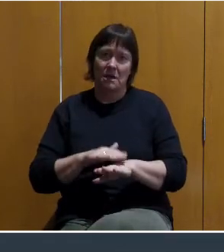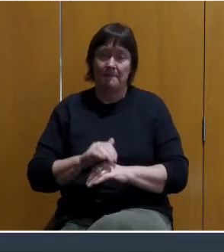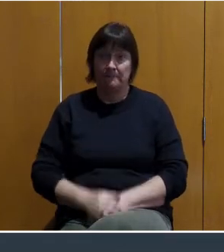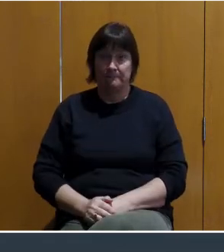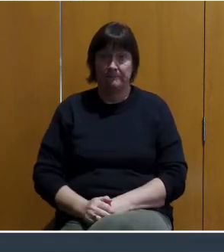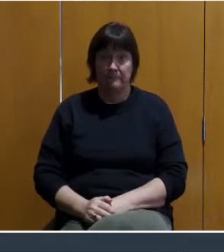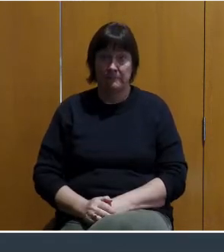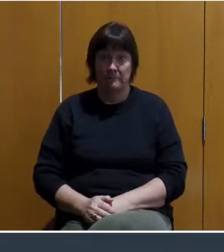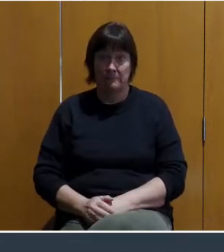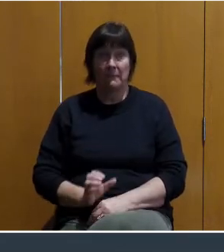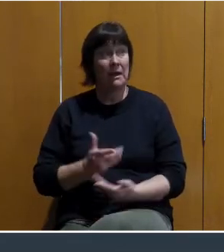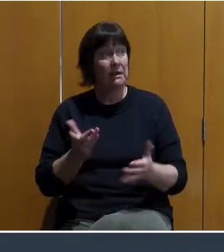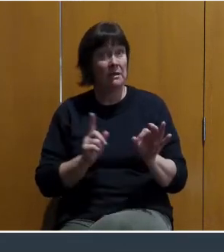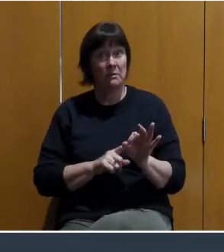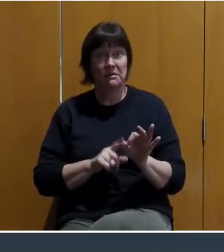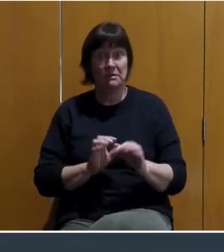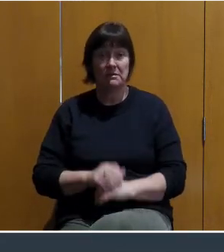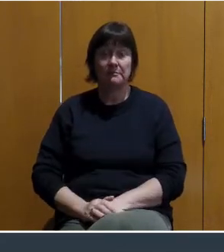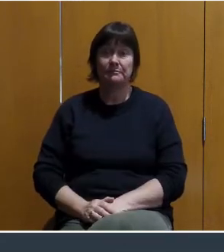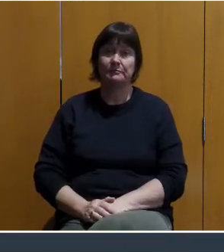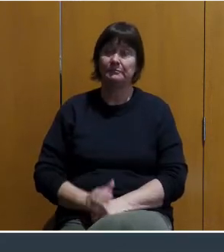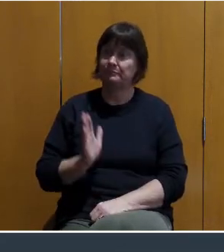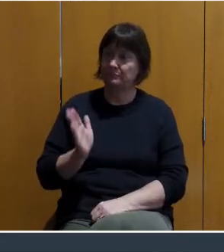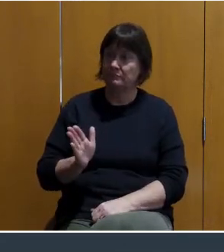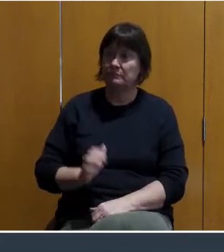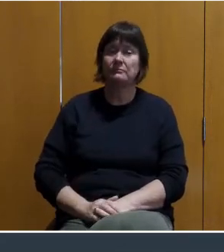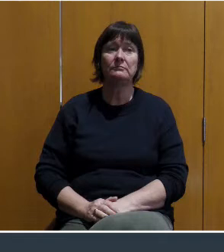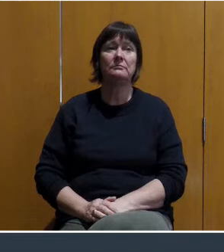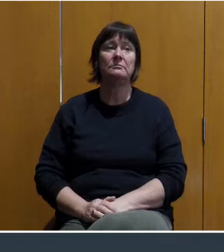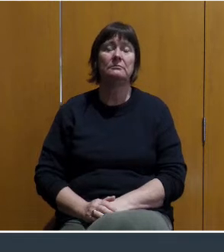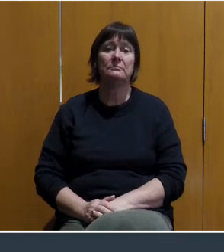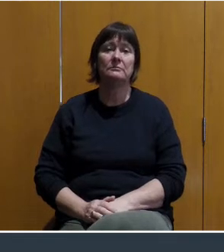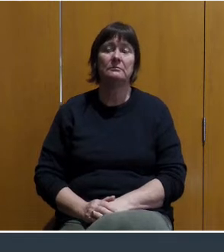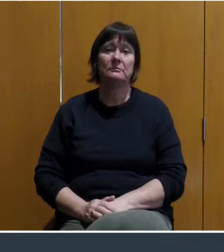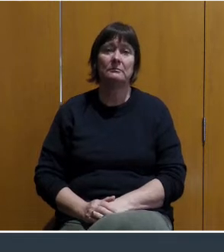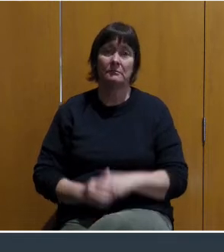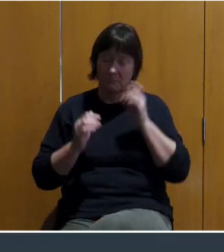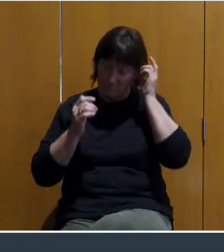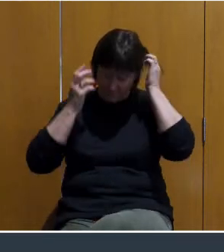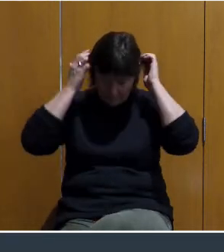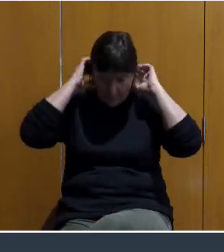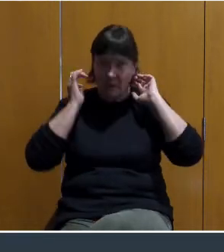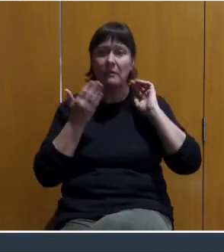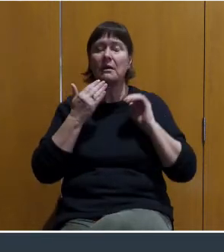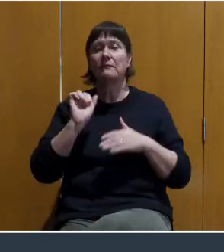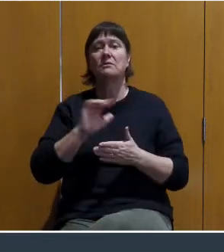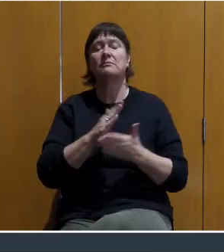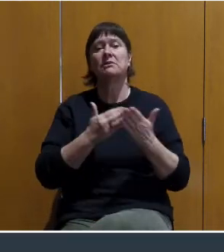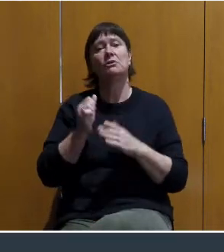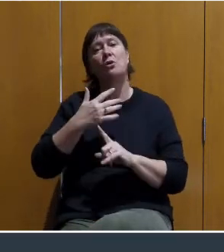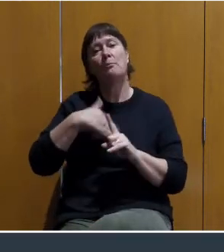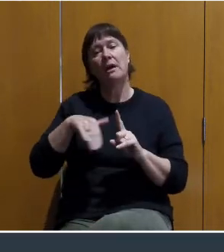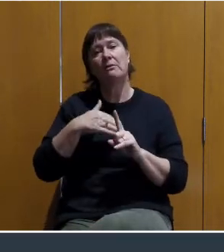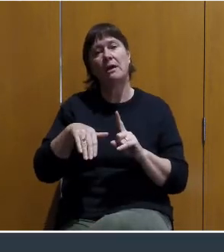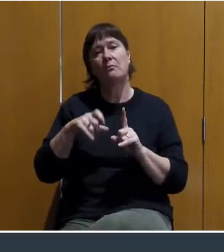questions? One, if I may. Yep, Councillor Tarpany. Thank you for your submission. Given your background with the